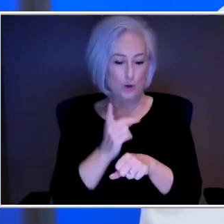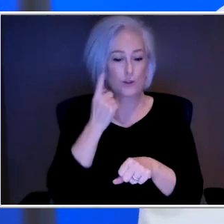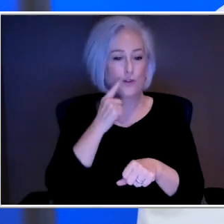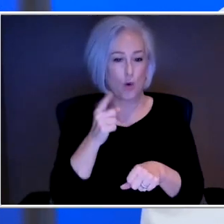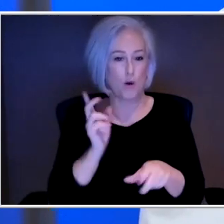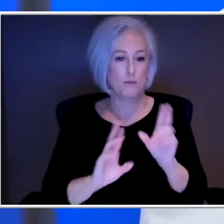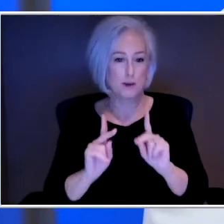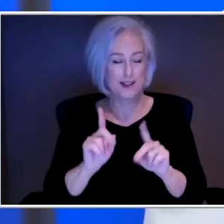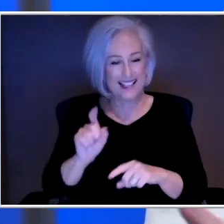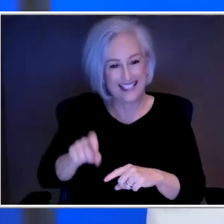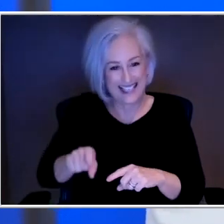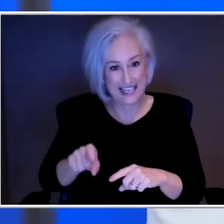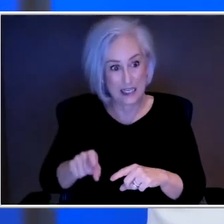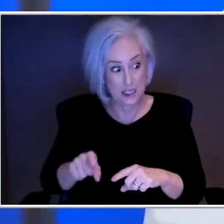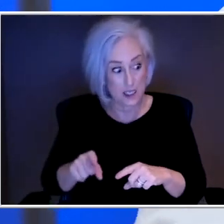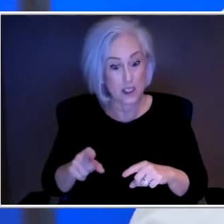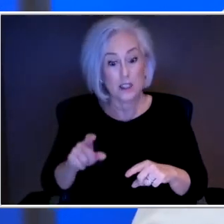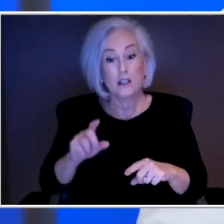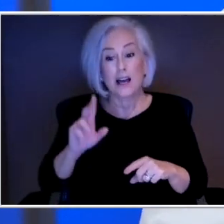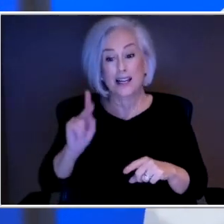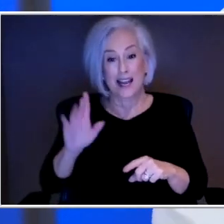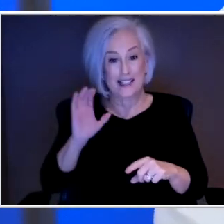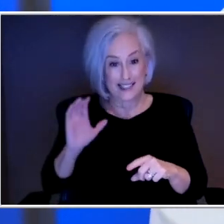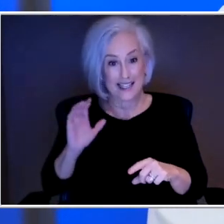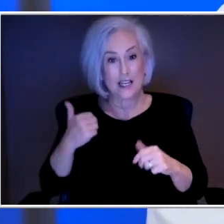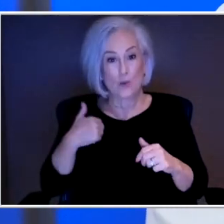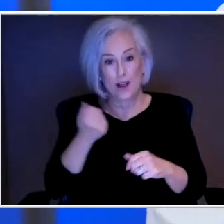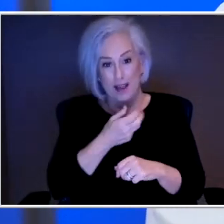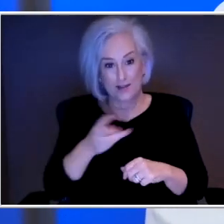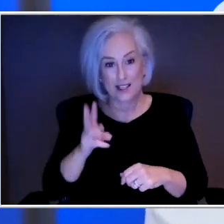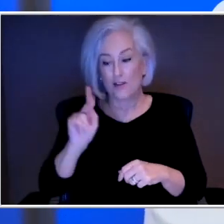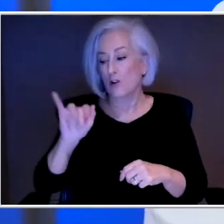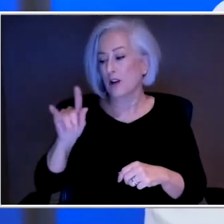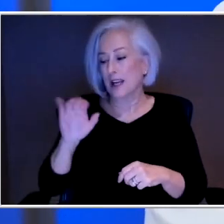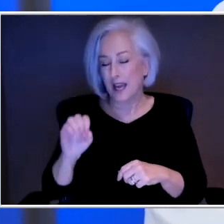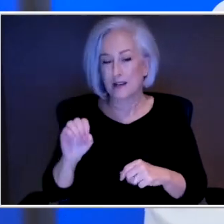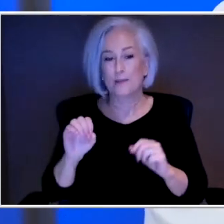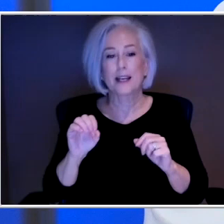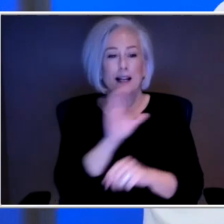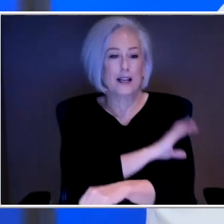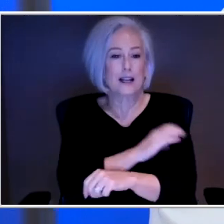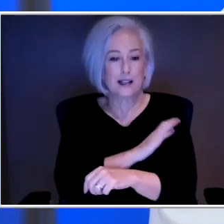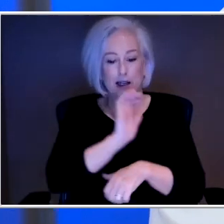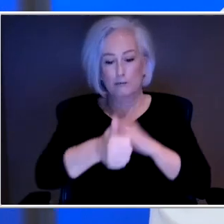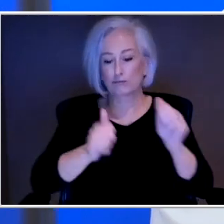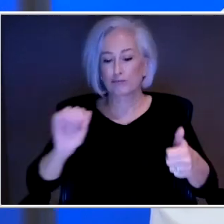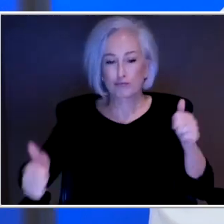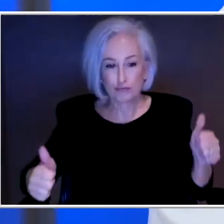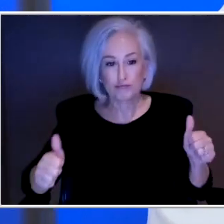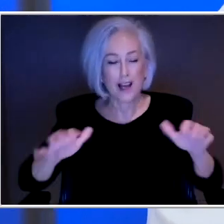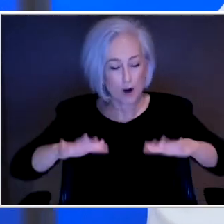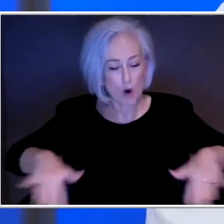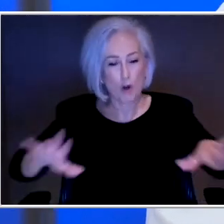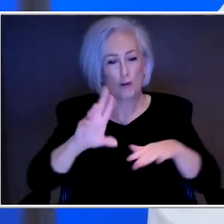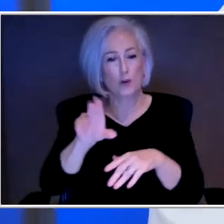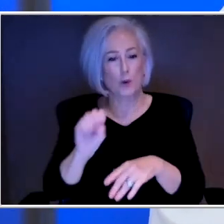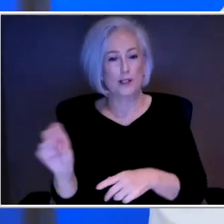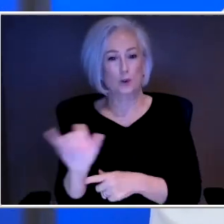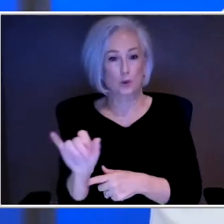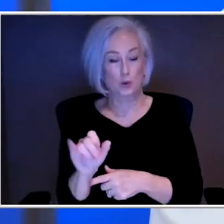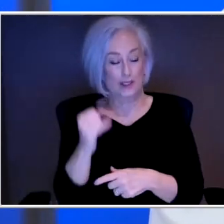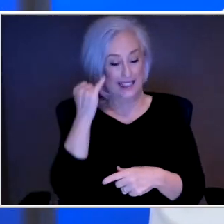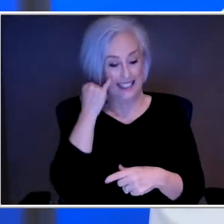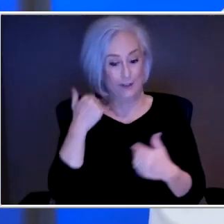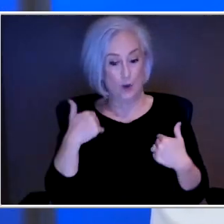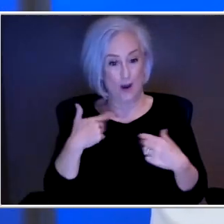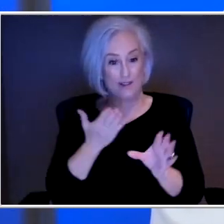across the city, a metro area, and then across the country that are out there. And so, I really recommend that if they have a psychiatrist on staff,